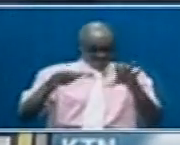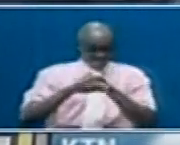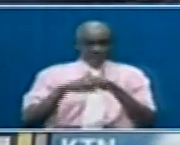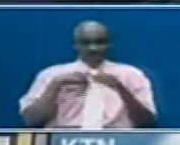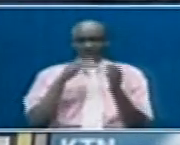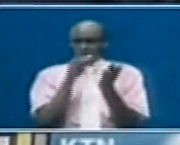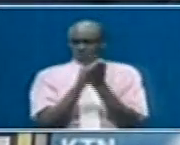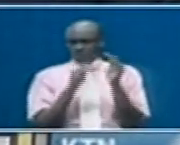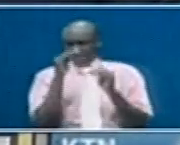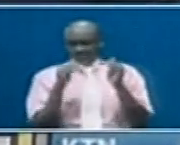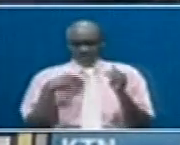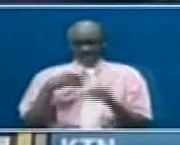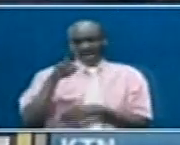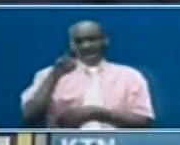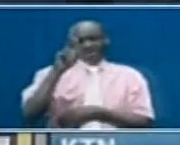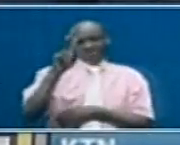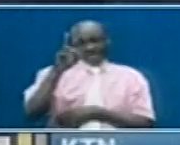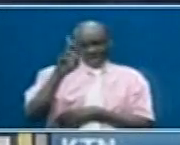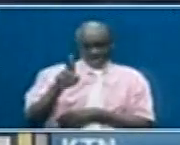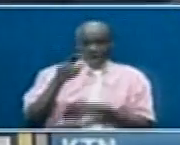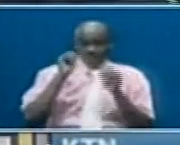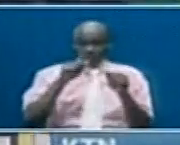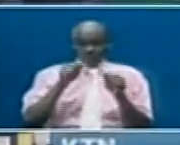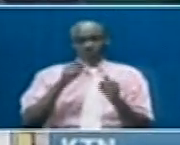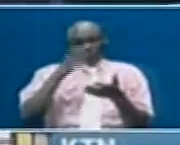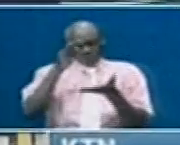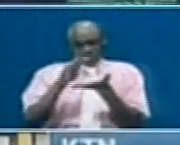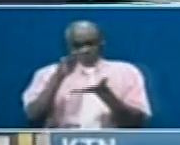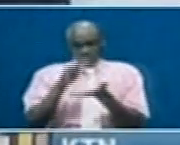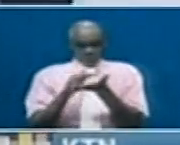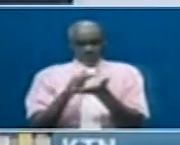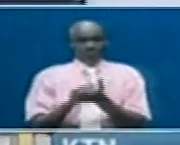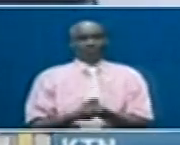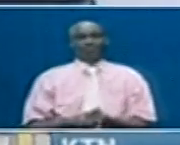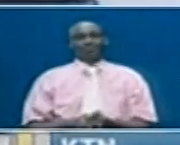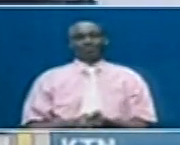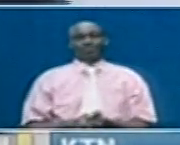stock levels in RVR's operations to lower costs.